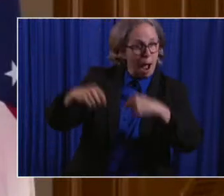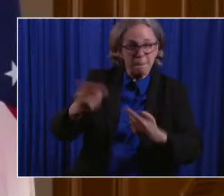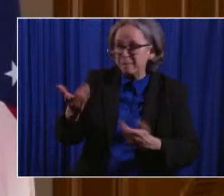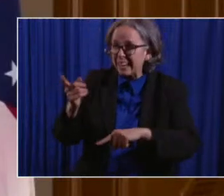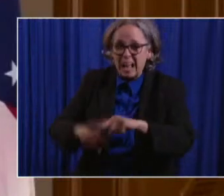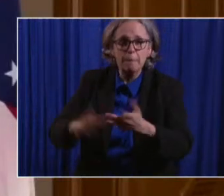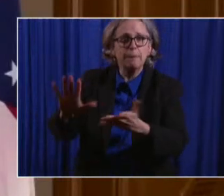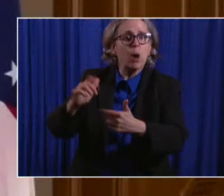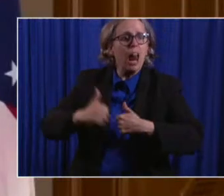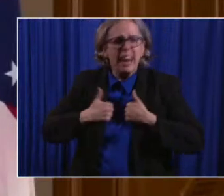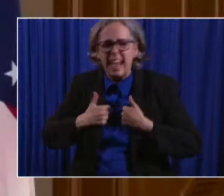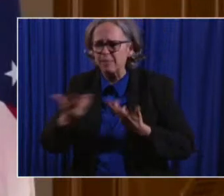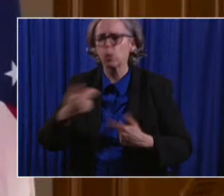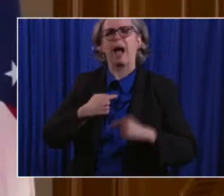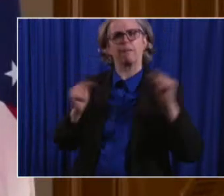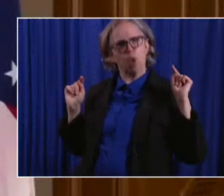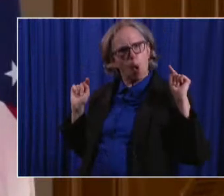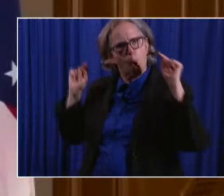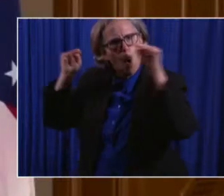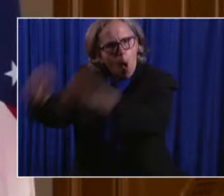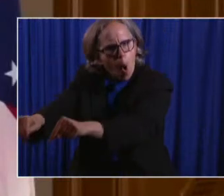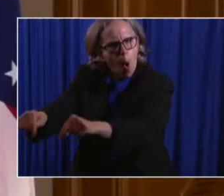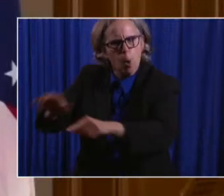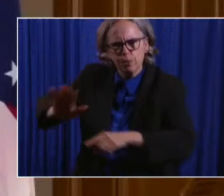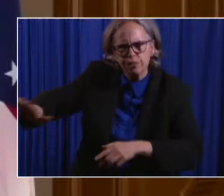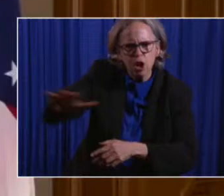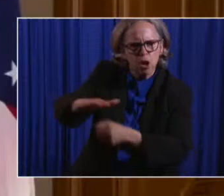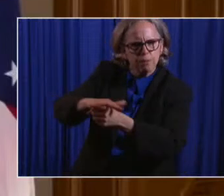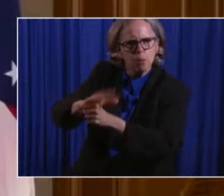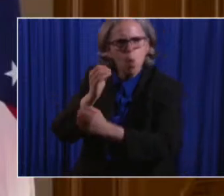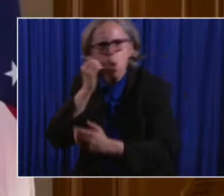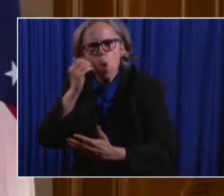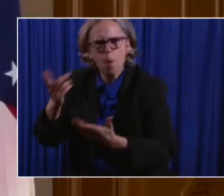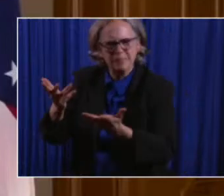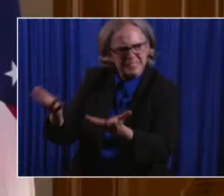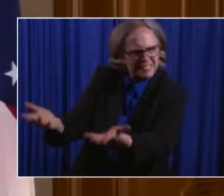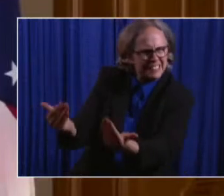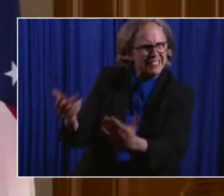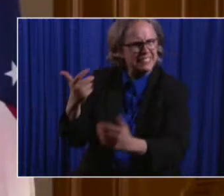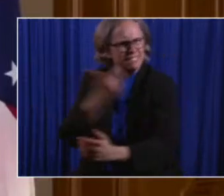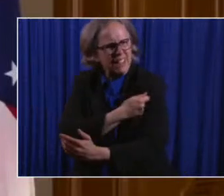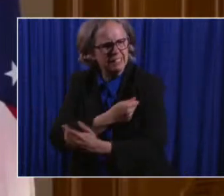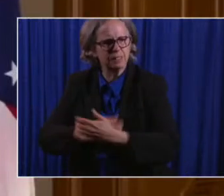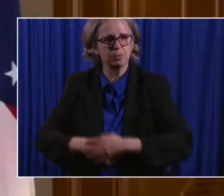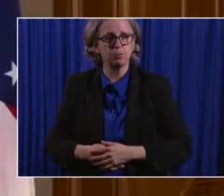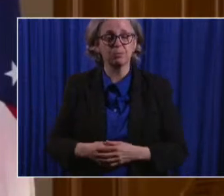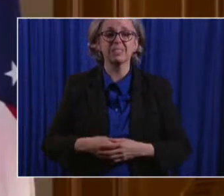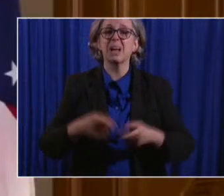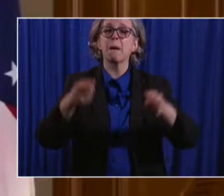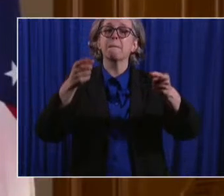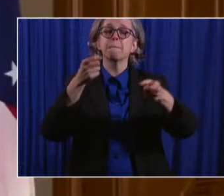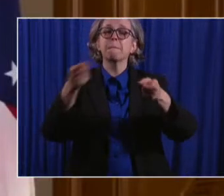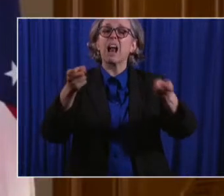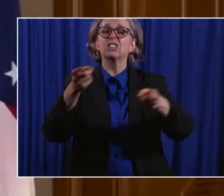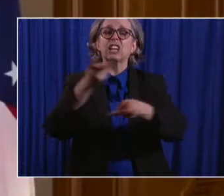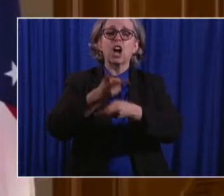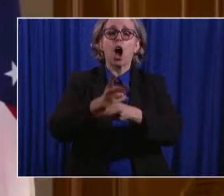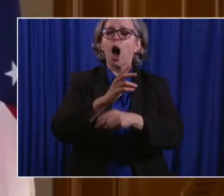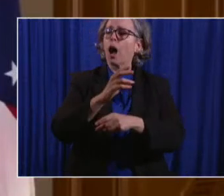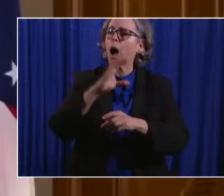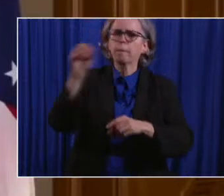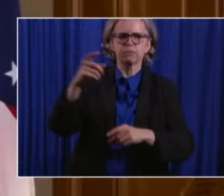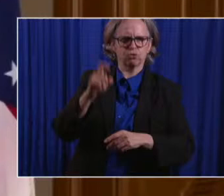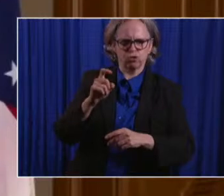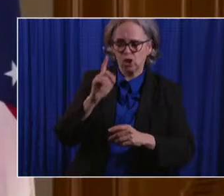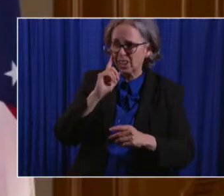people who are on Medicaid. They've identified individuals, the managed care has identified individuals who can't leave their homes